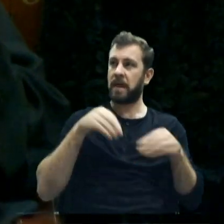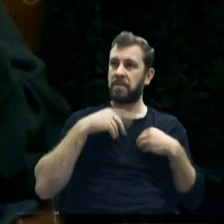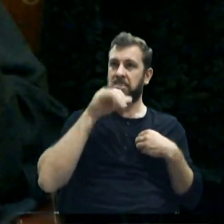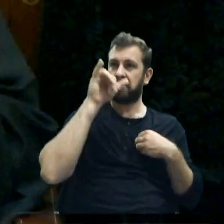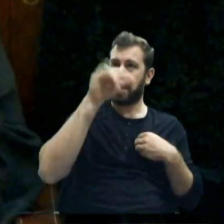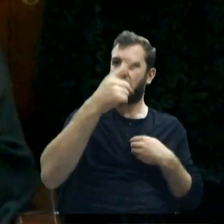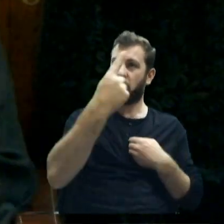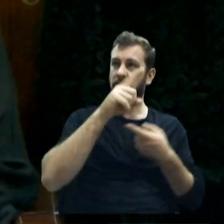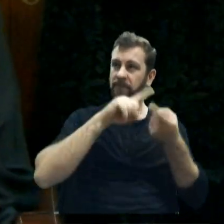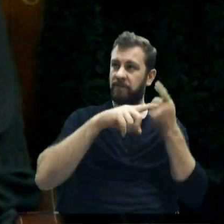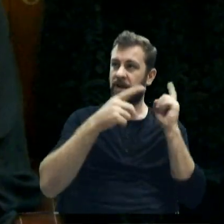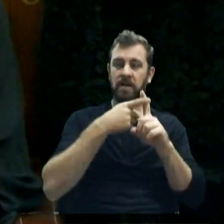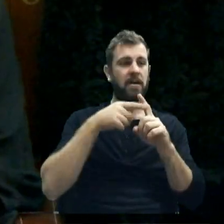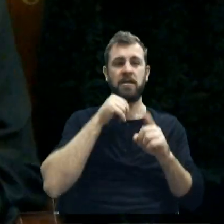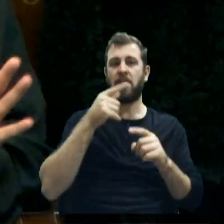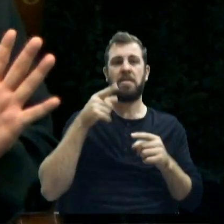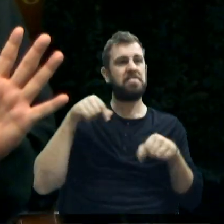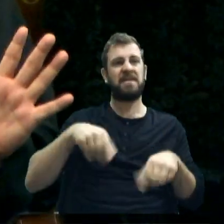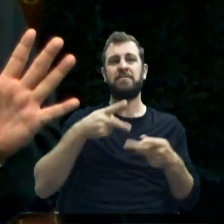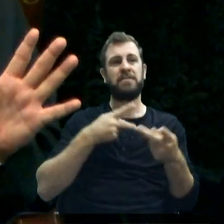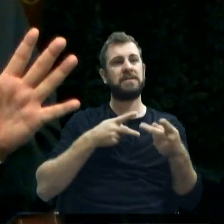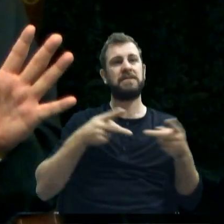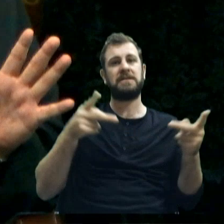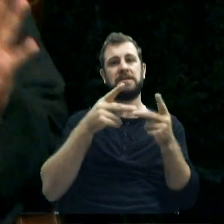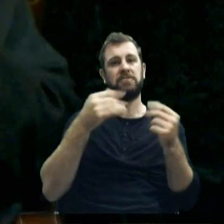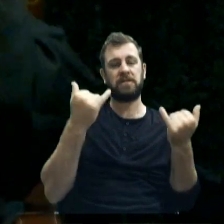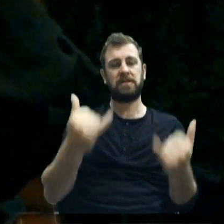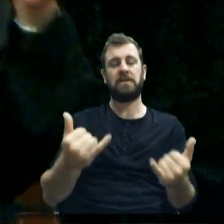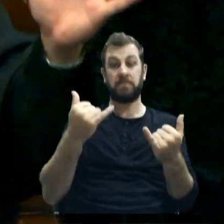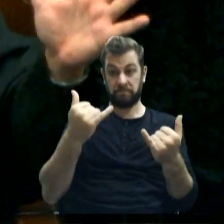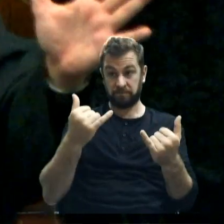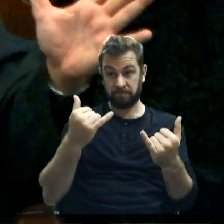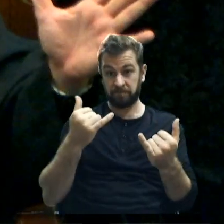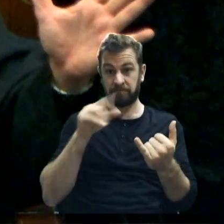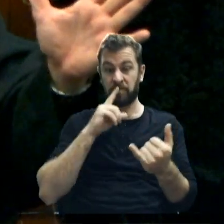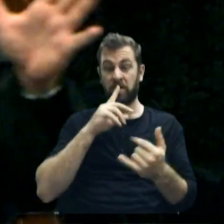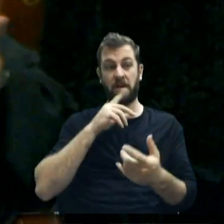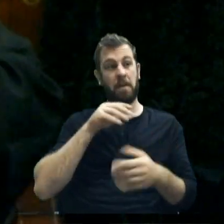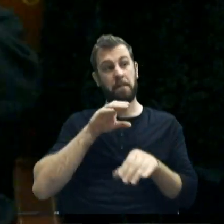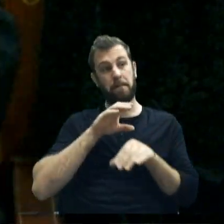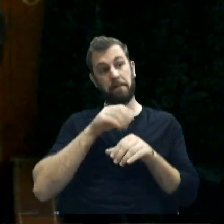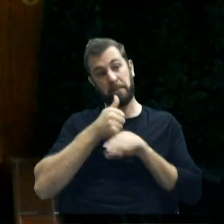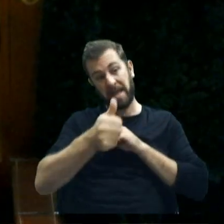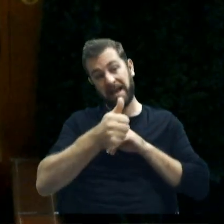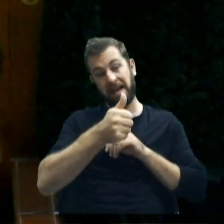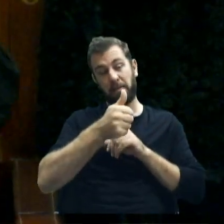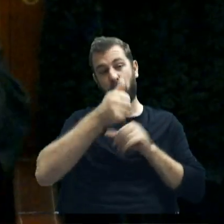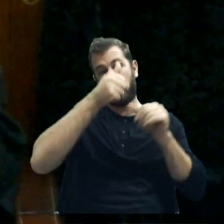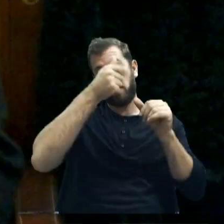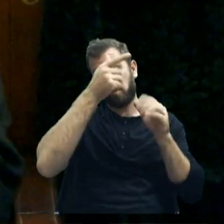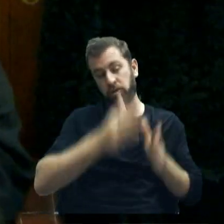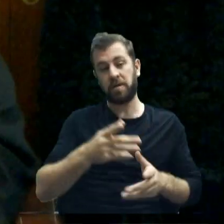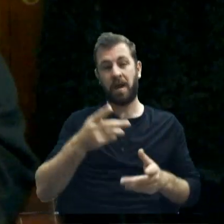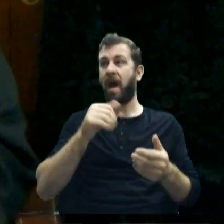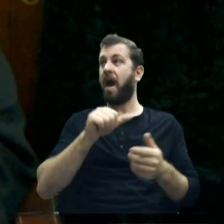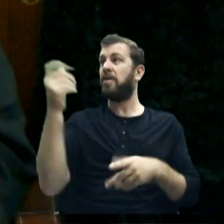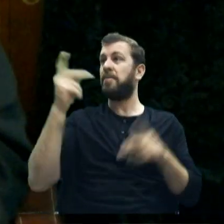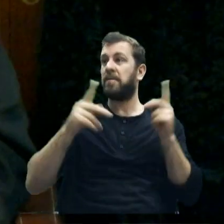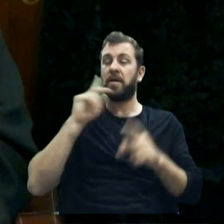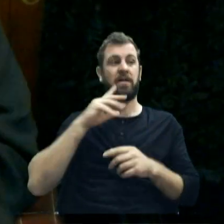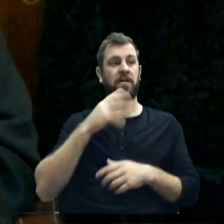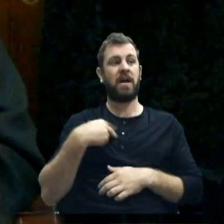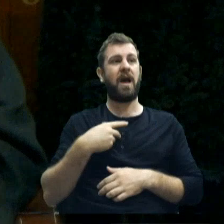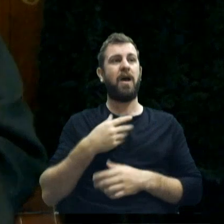boy, I wouldn't be in this predicament today. Of all the things to blame, of everything to blame, I was born in the